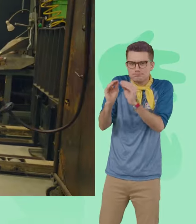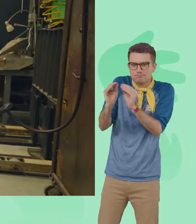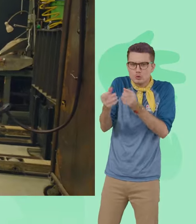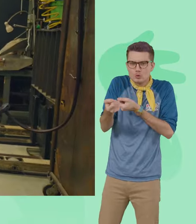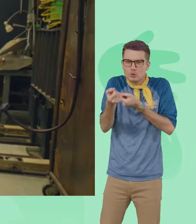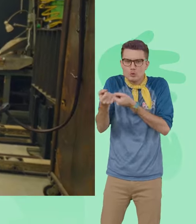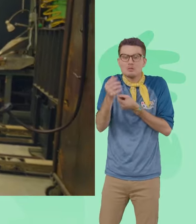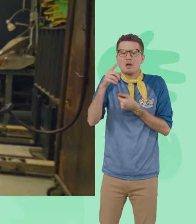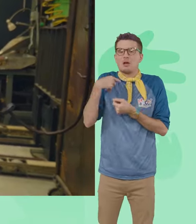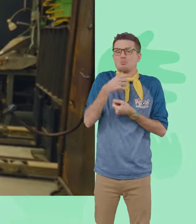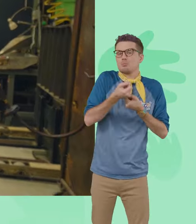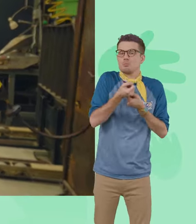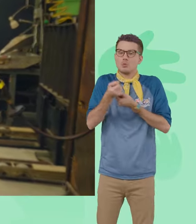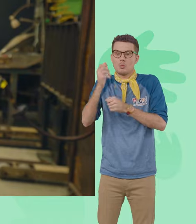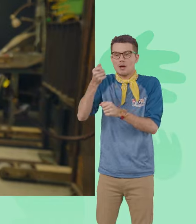put a stamp on